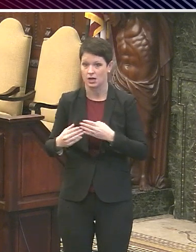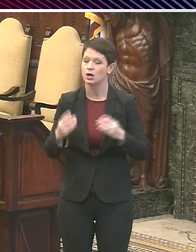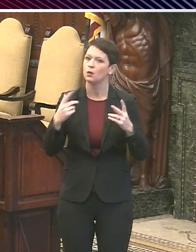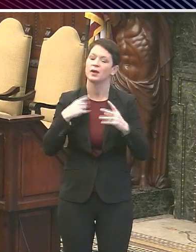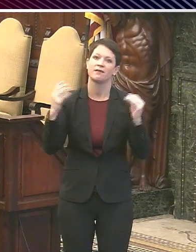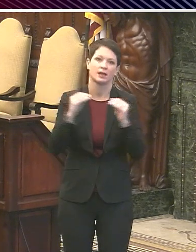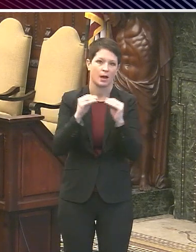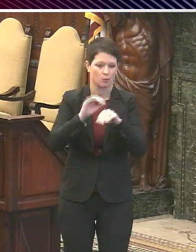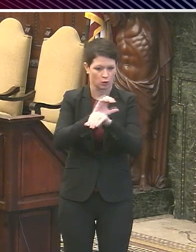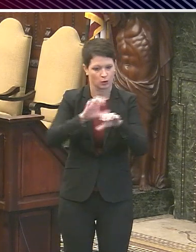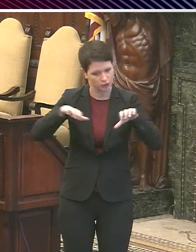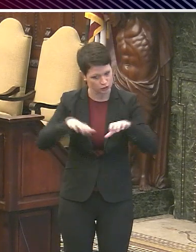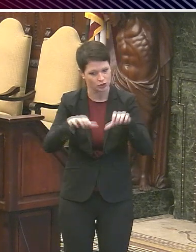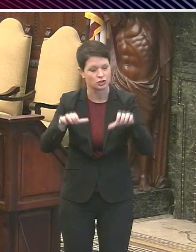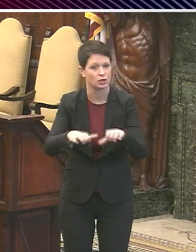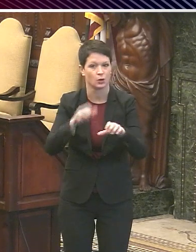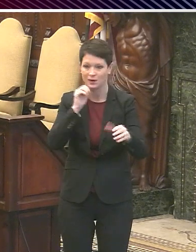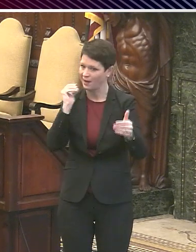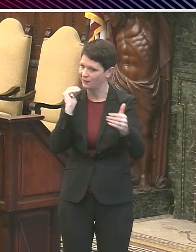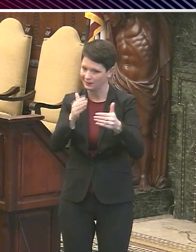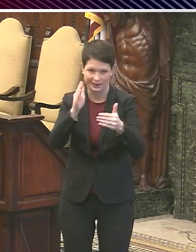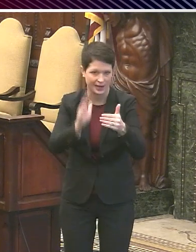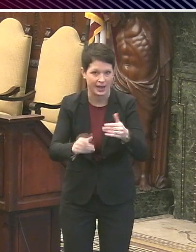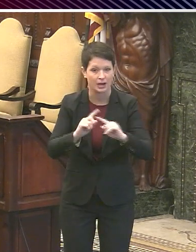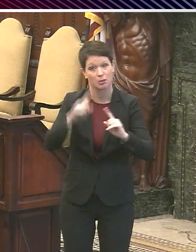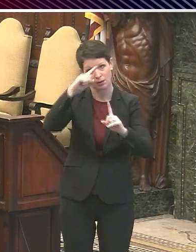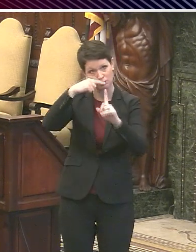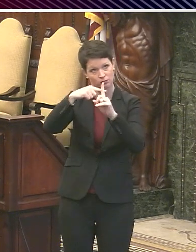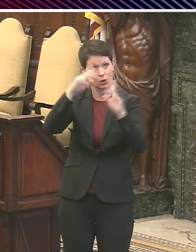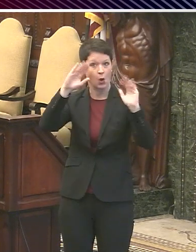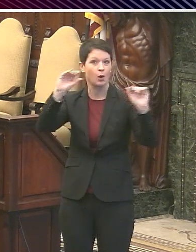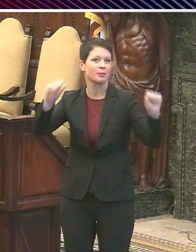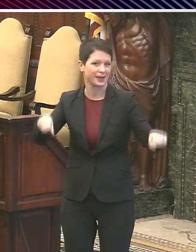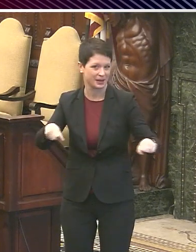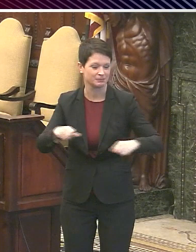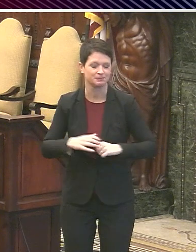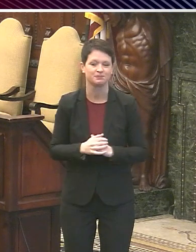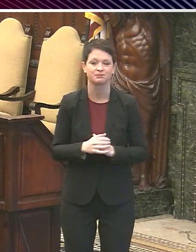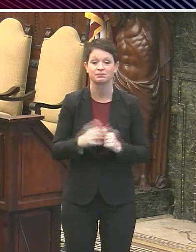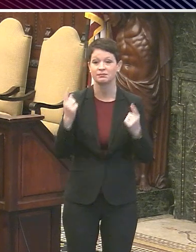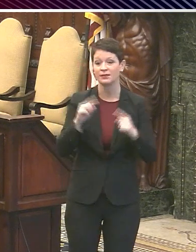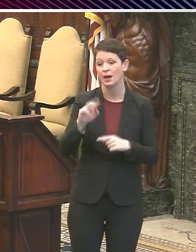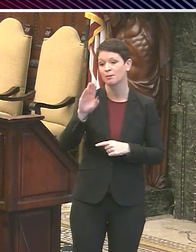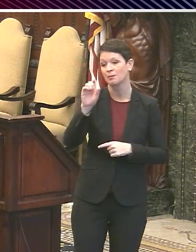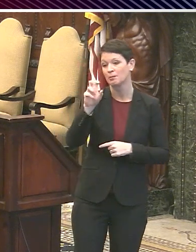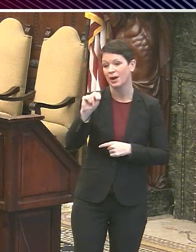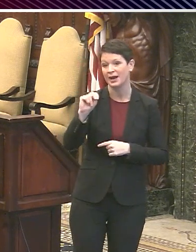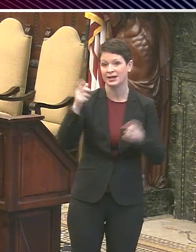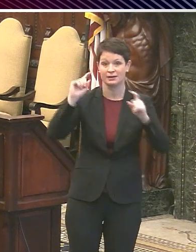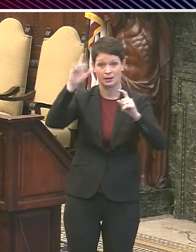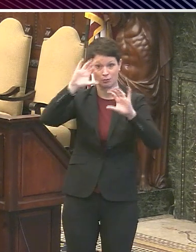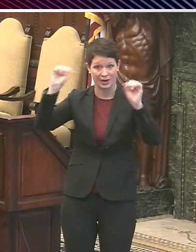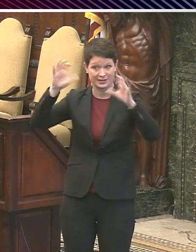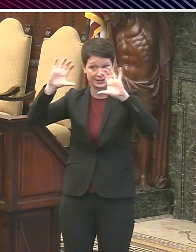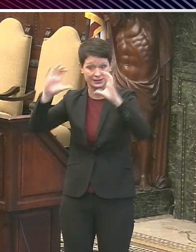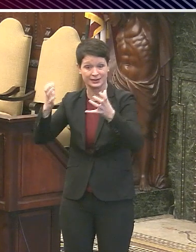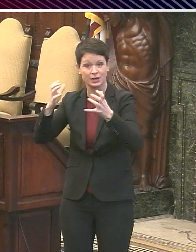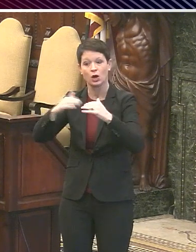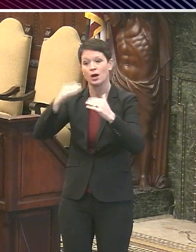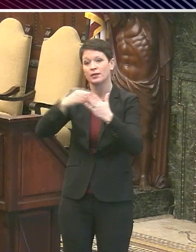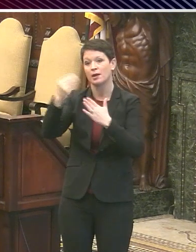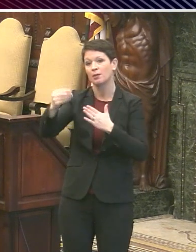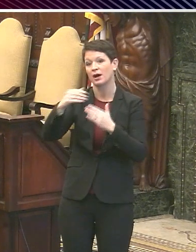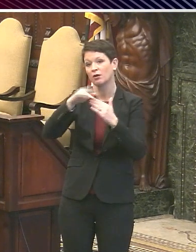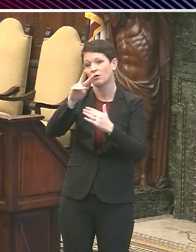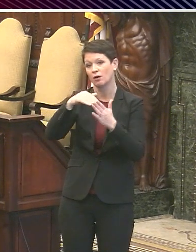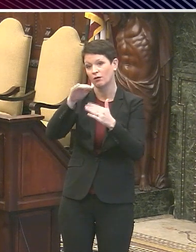we're all on the other end of this, but we have reason to be hopeful. Last week, the Biden administration announced that they had purchased another 200